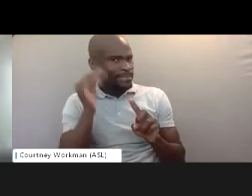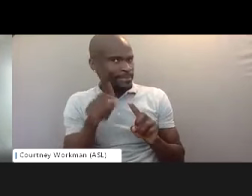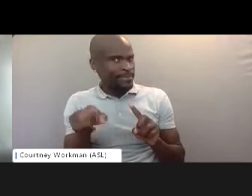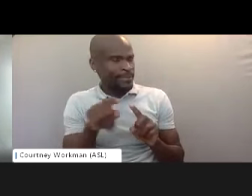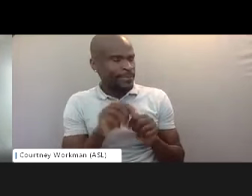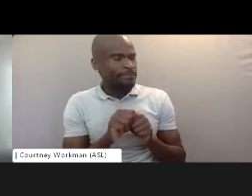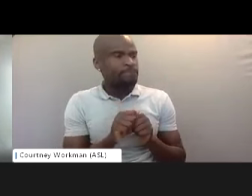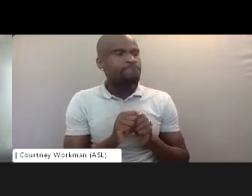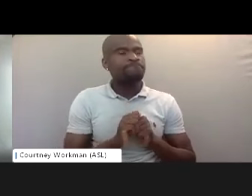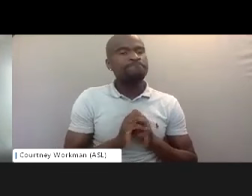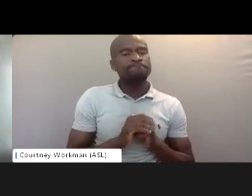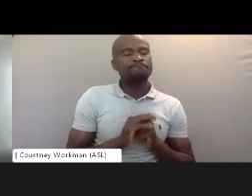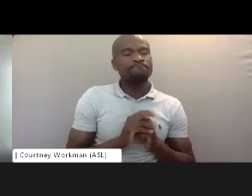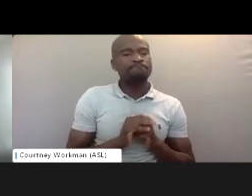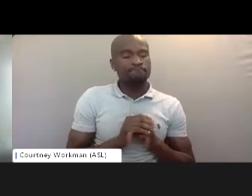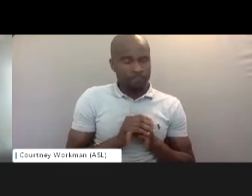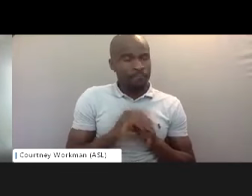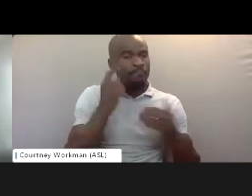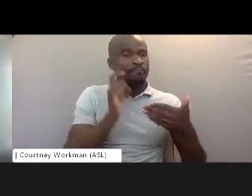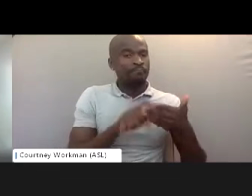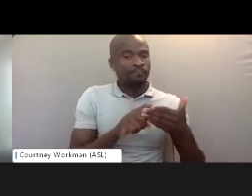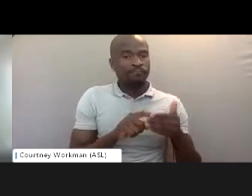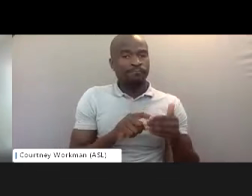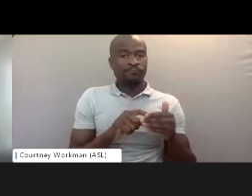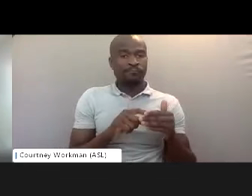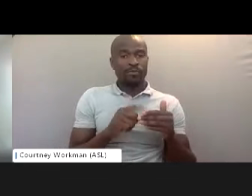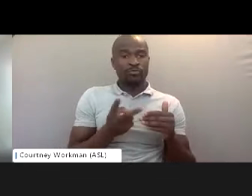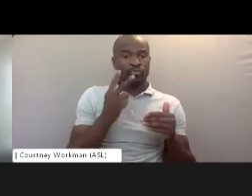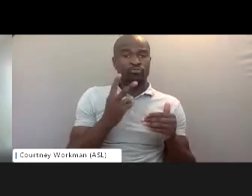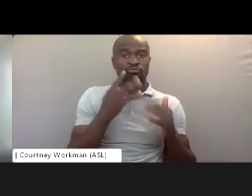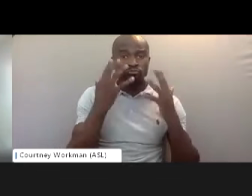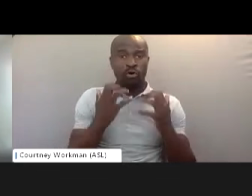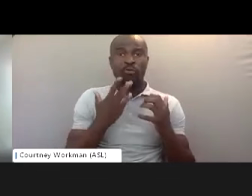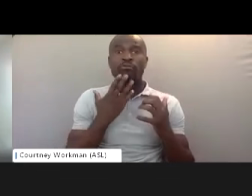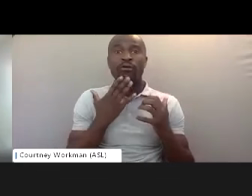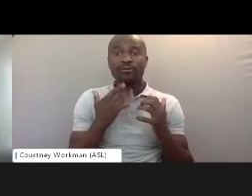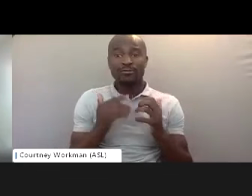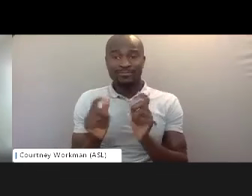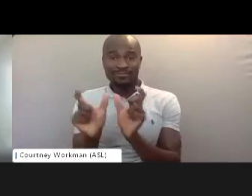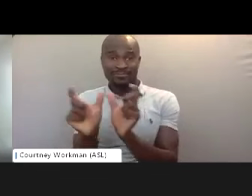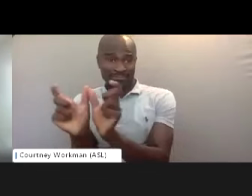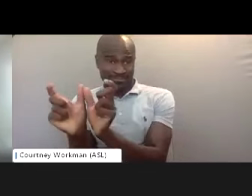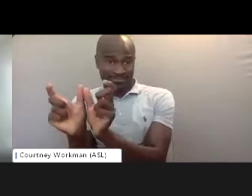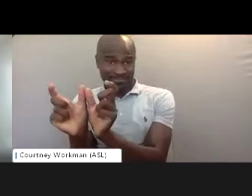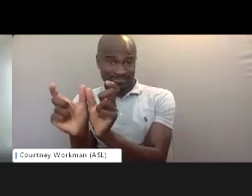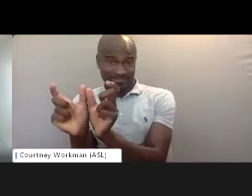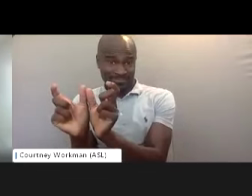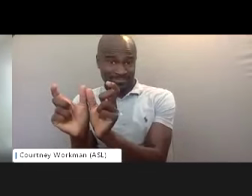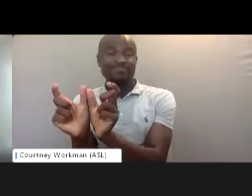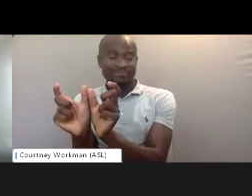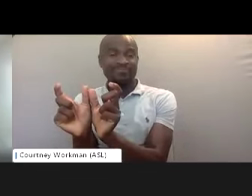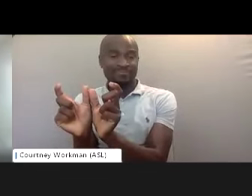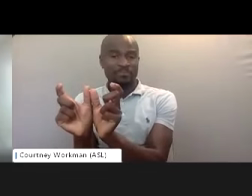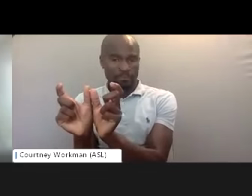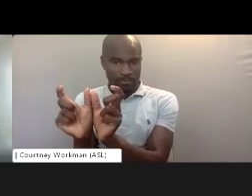the 2 darker colors on the right-hand side that over 60% of people who experienced a mass violence incident